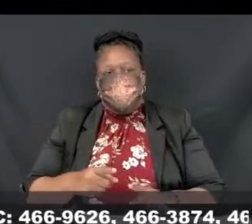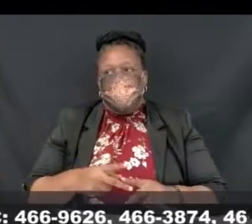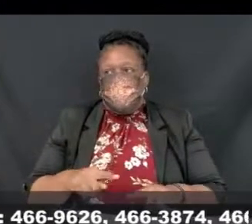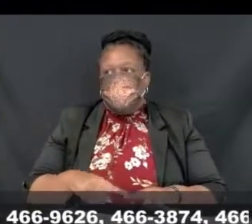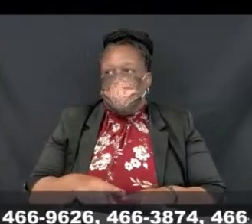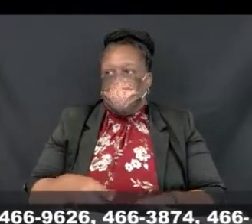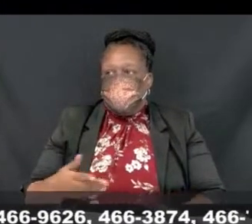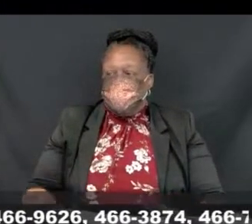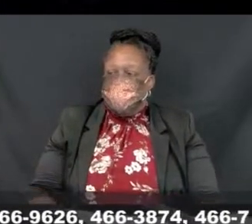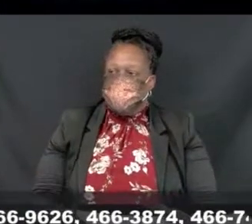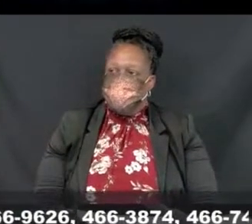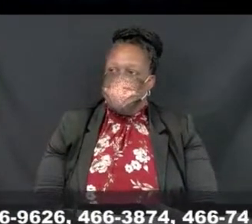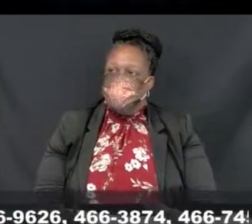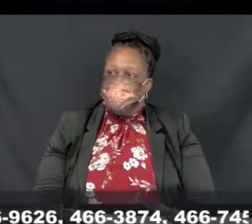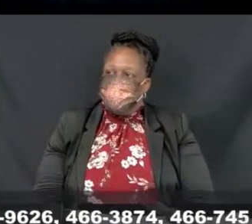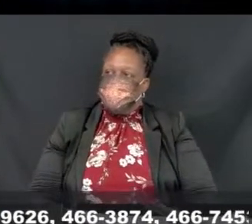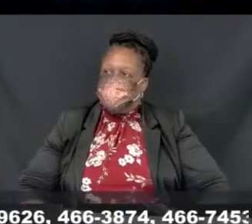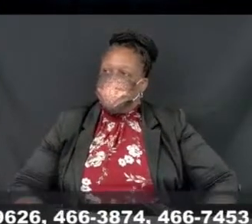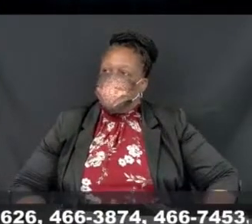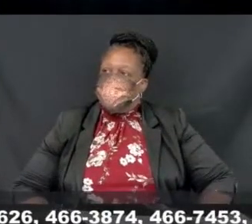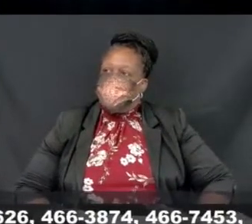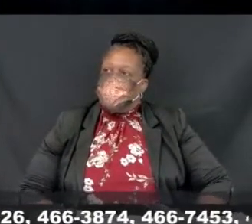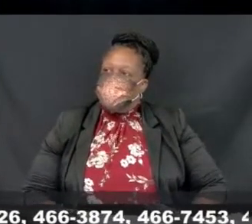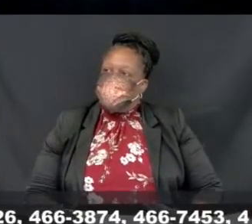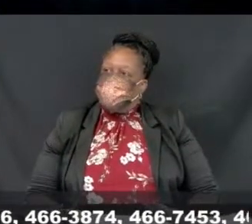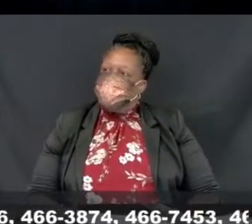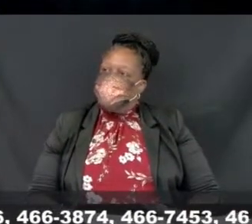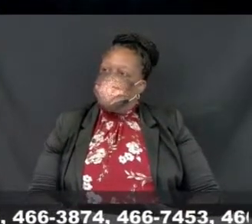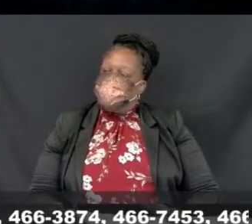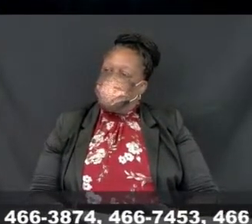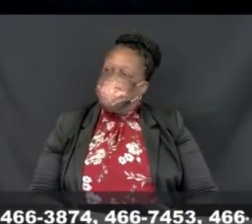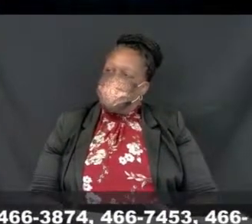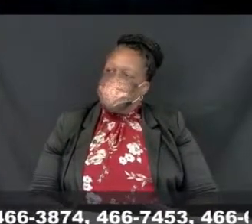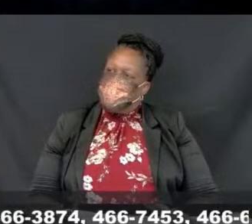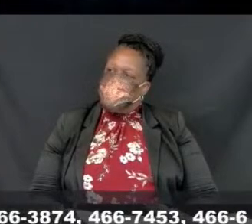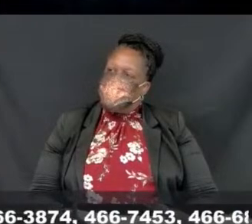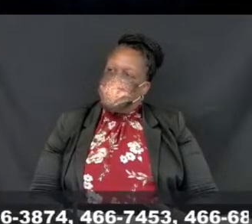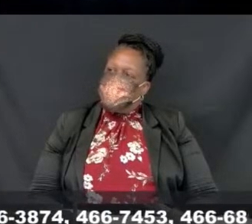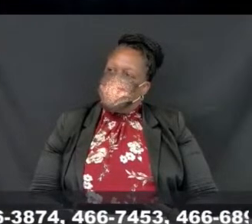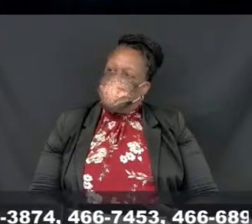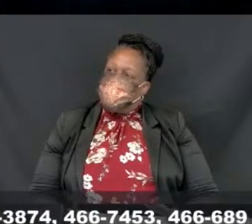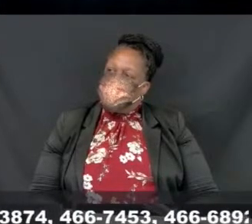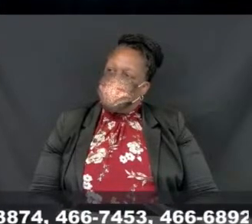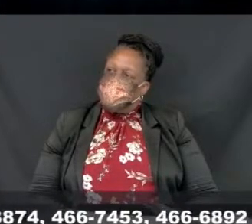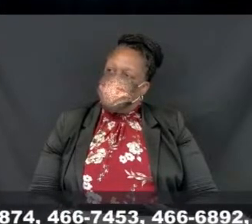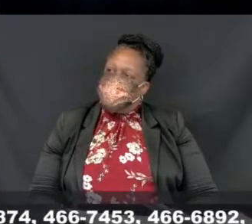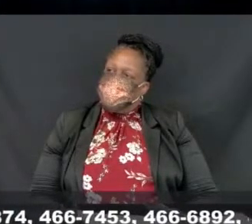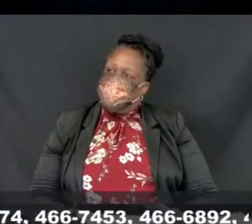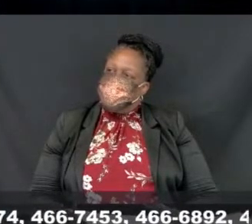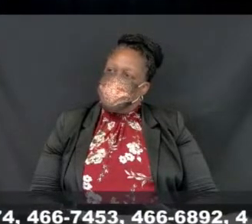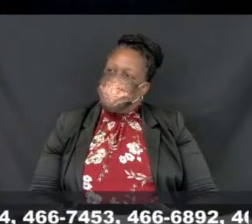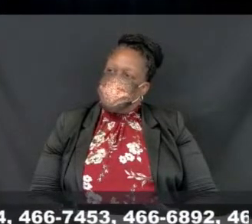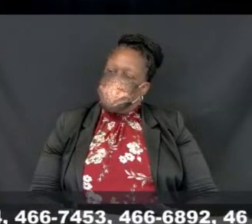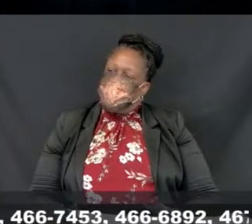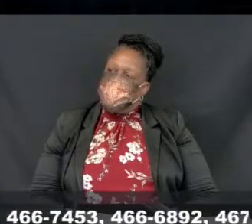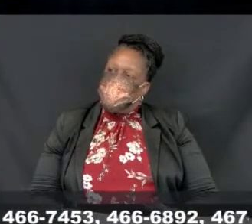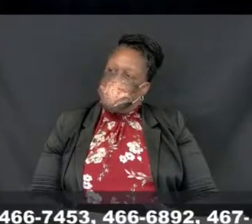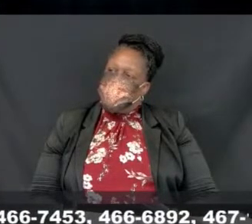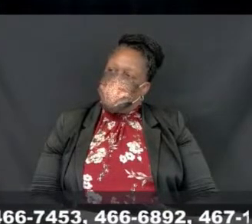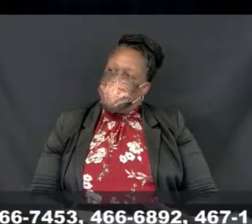deck. The below deck came January to April 2021, and is a